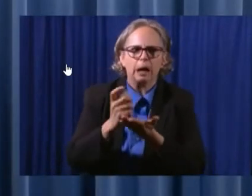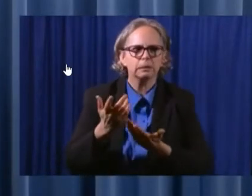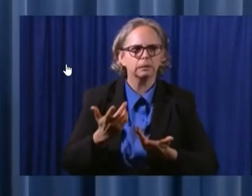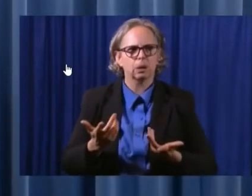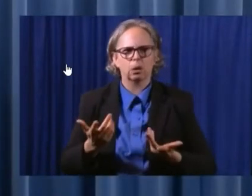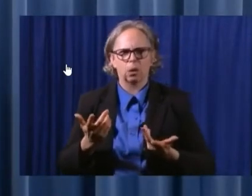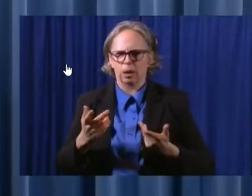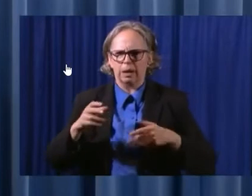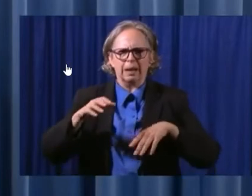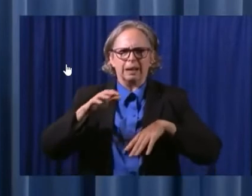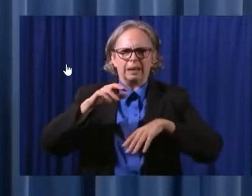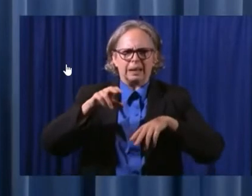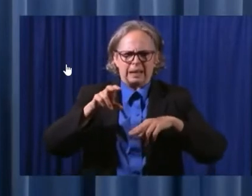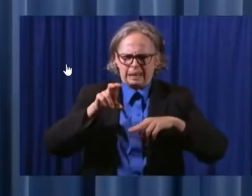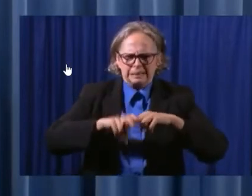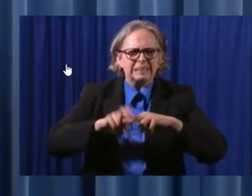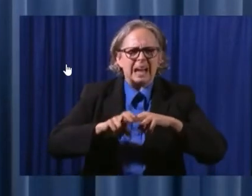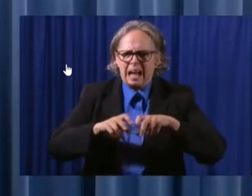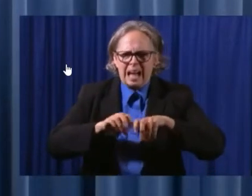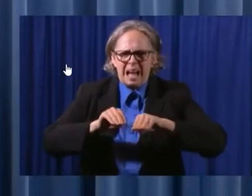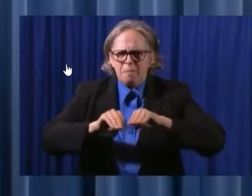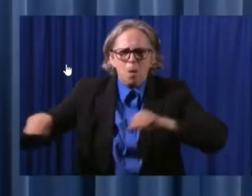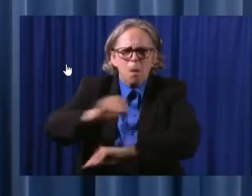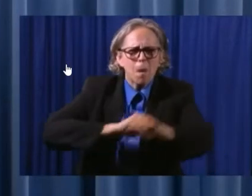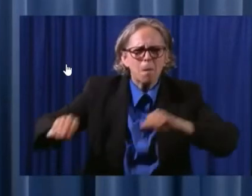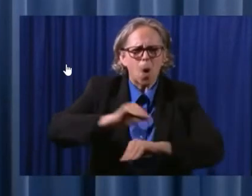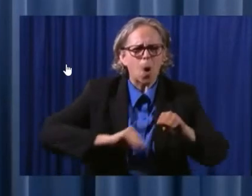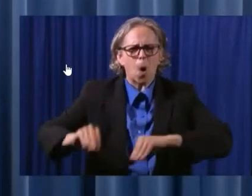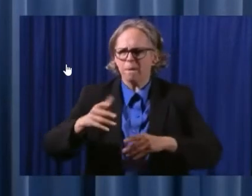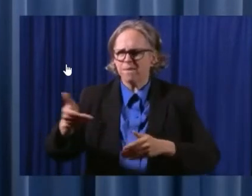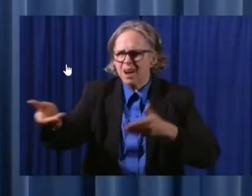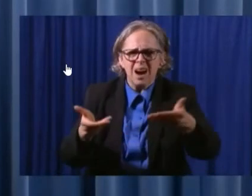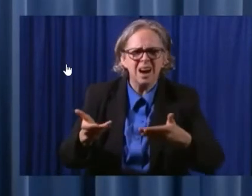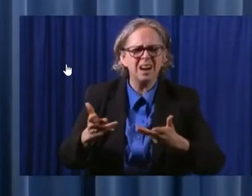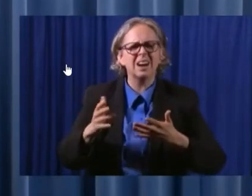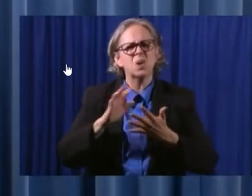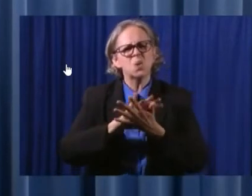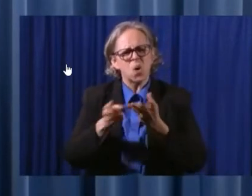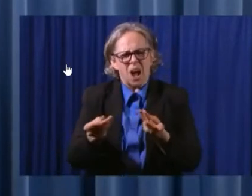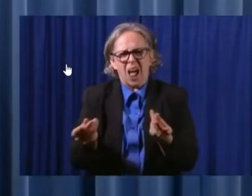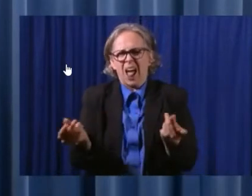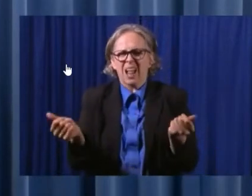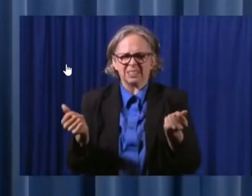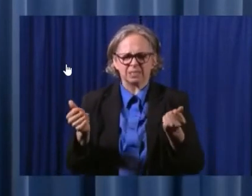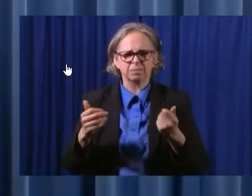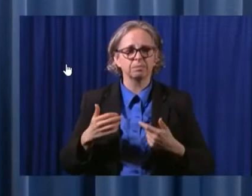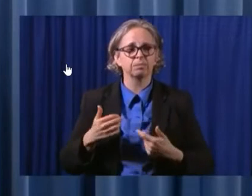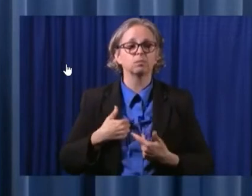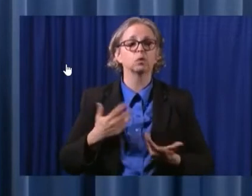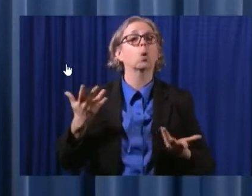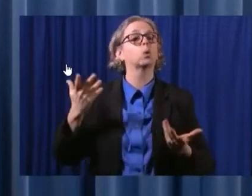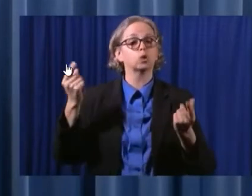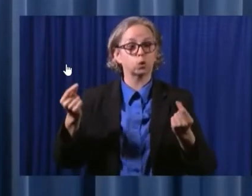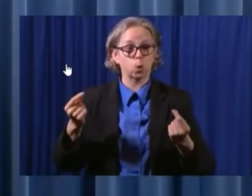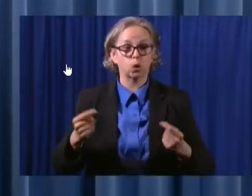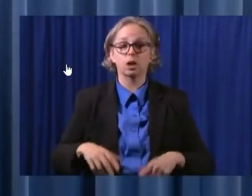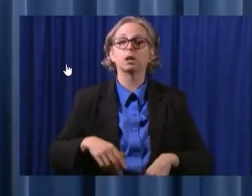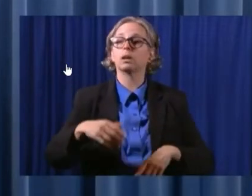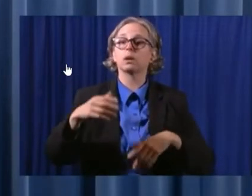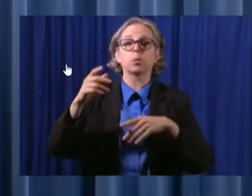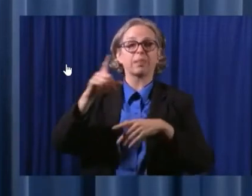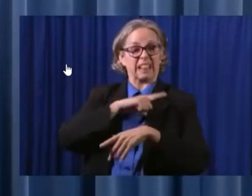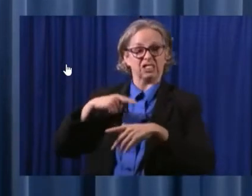That's why I intend to work with the General Assembly, with the 4 leaders, to come up with a plan